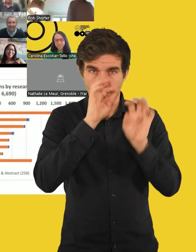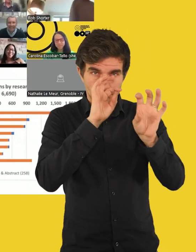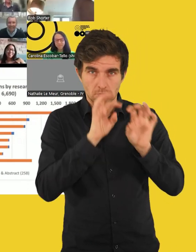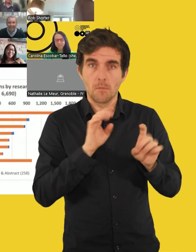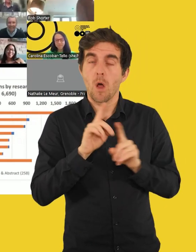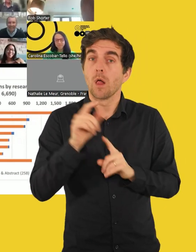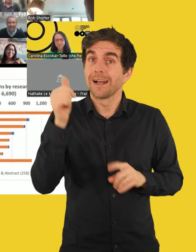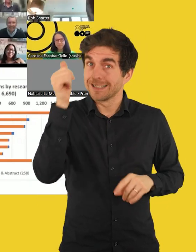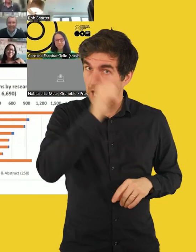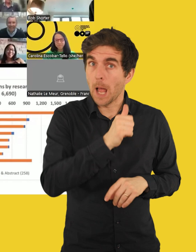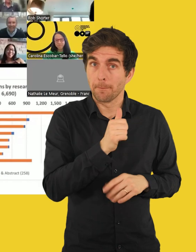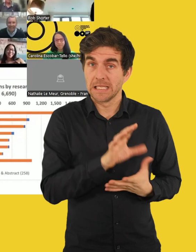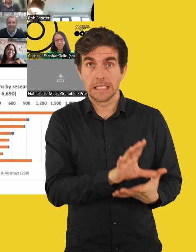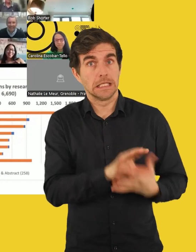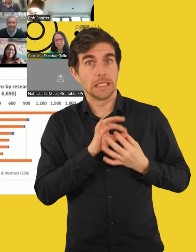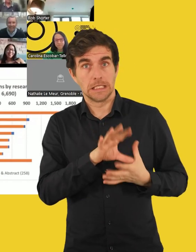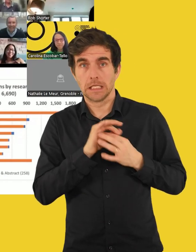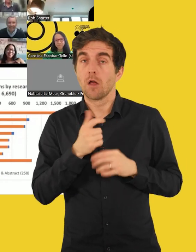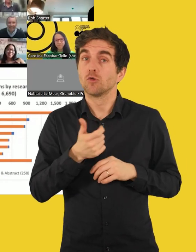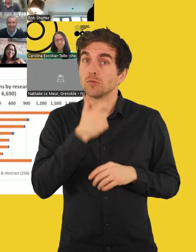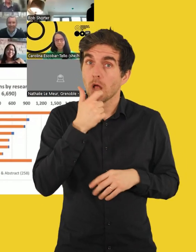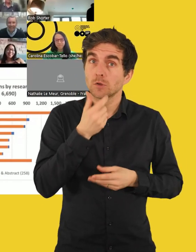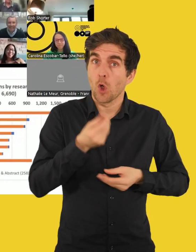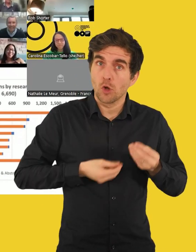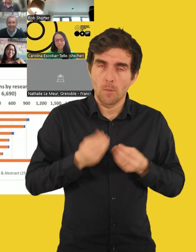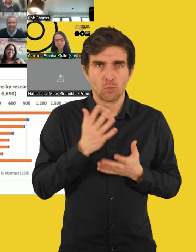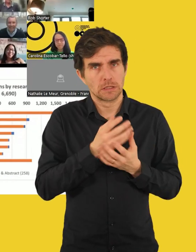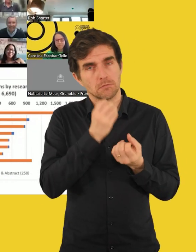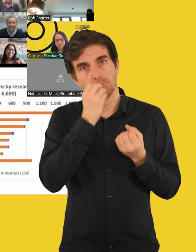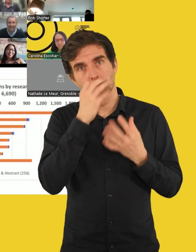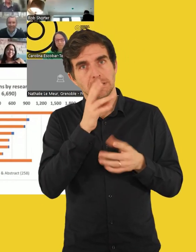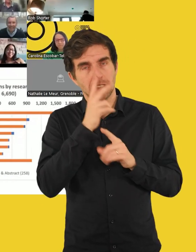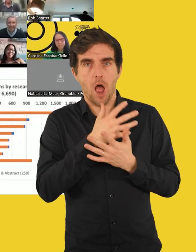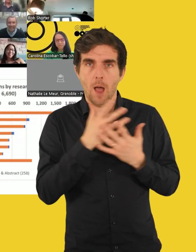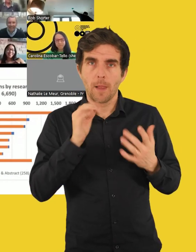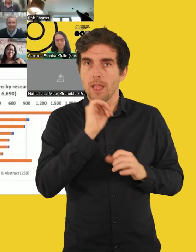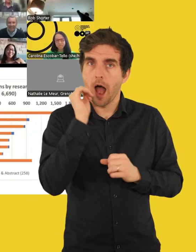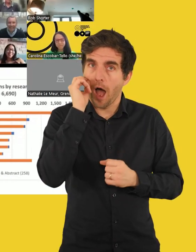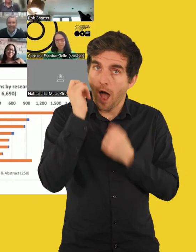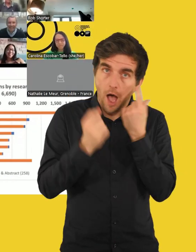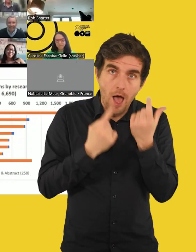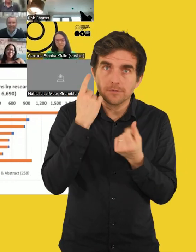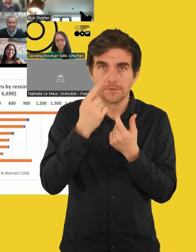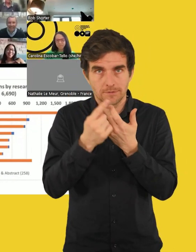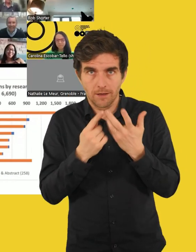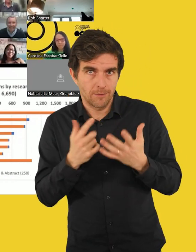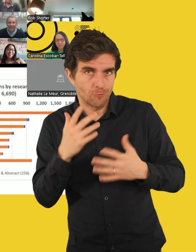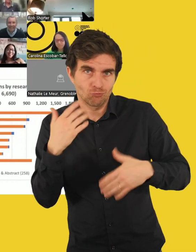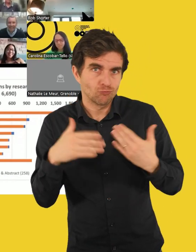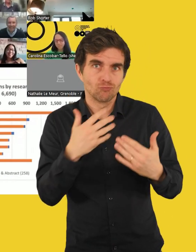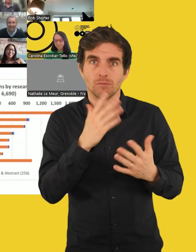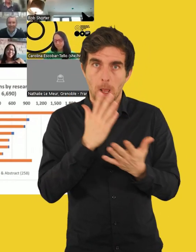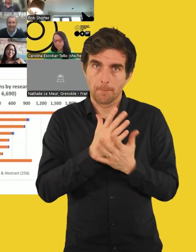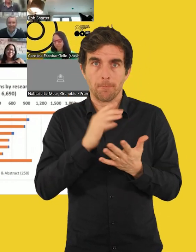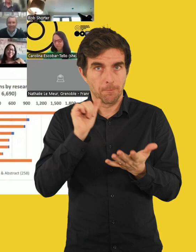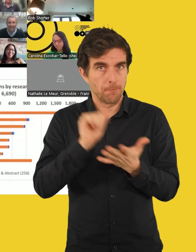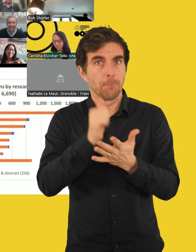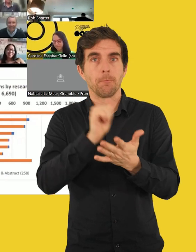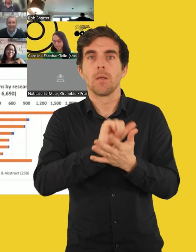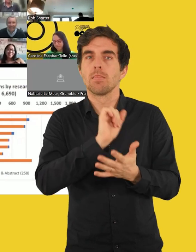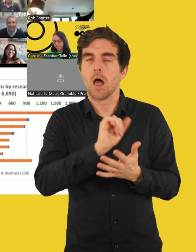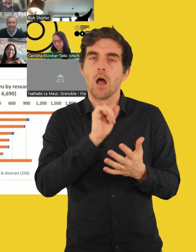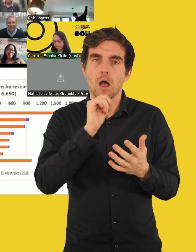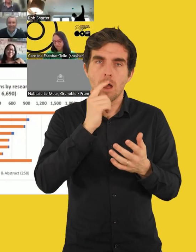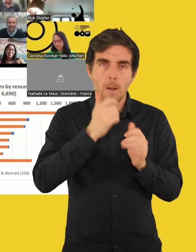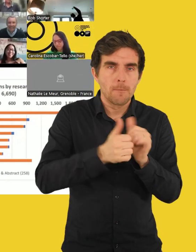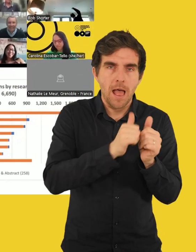left. But also academics have been engaging with Doughnut Economics. It's been fascinating to see how much the ideas have actually